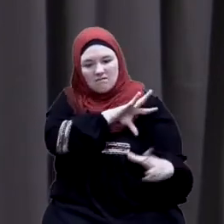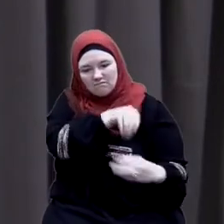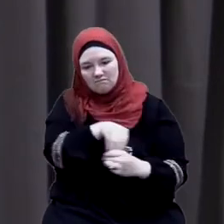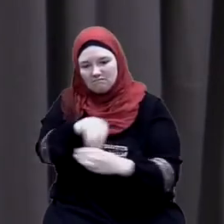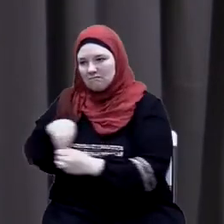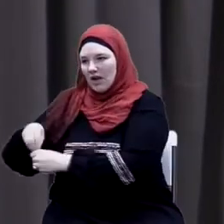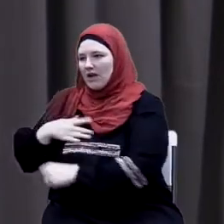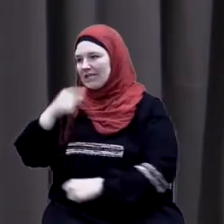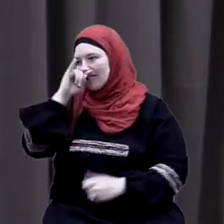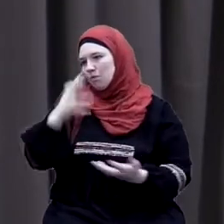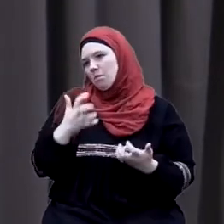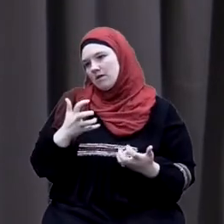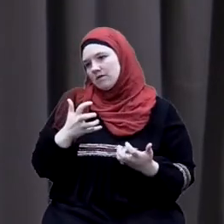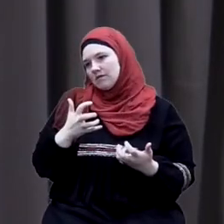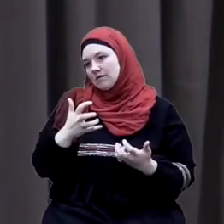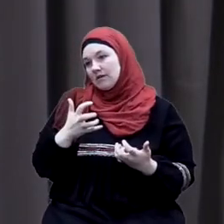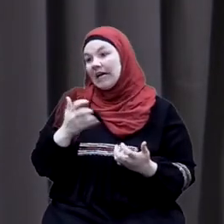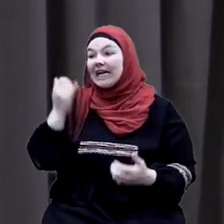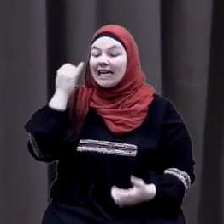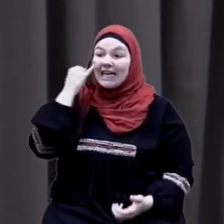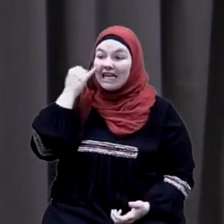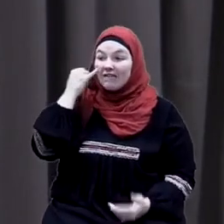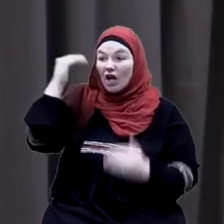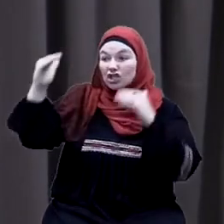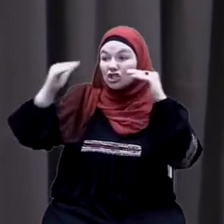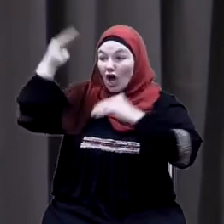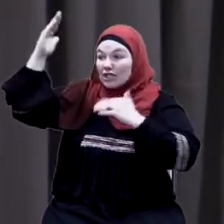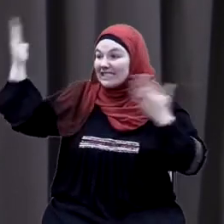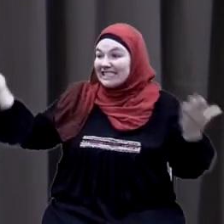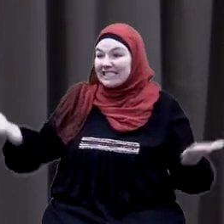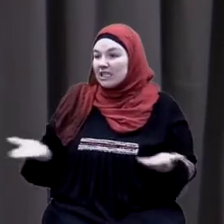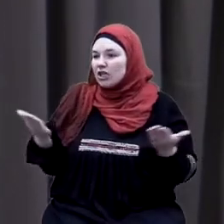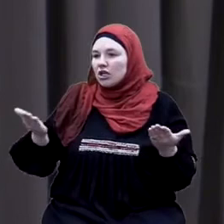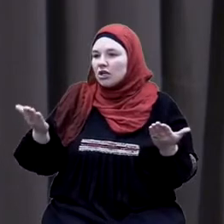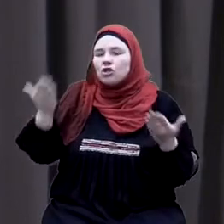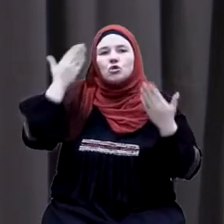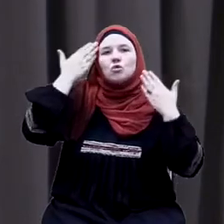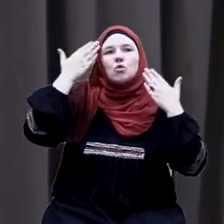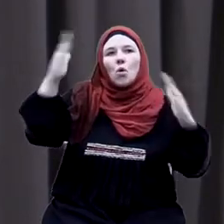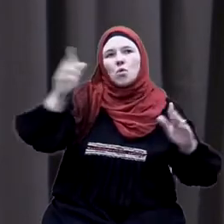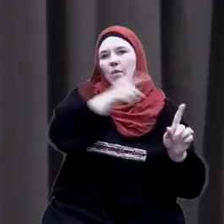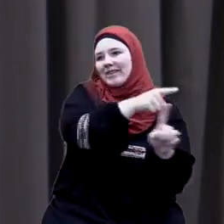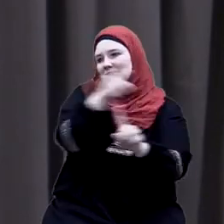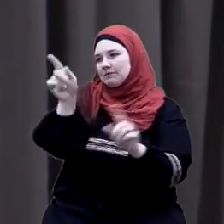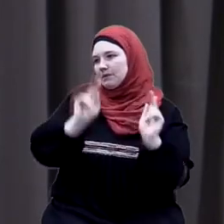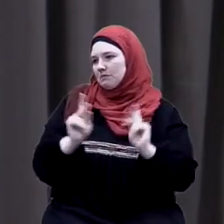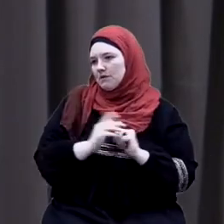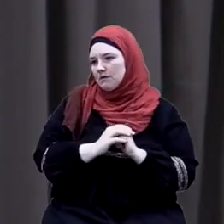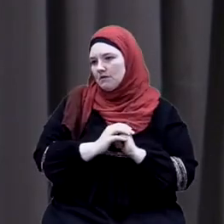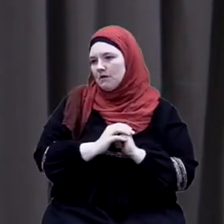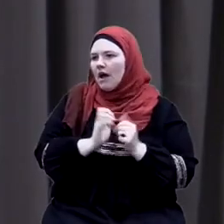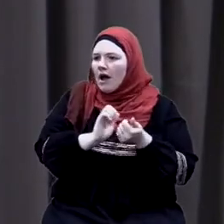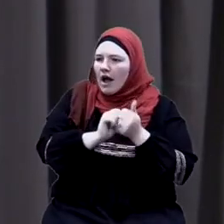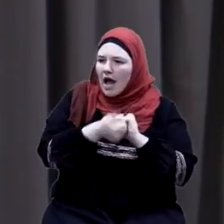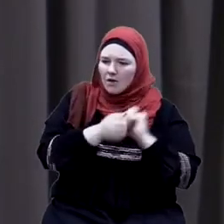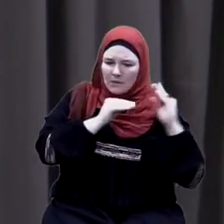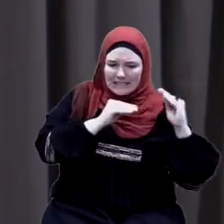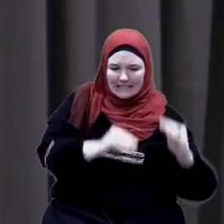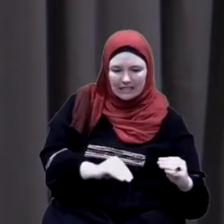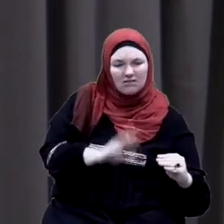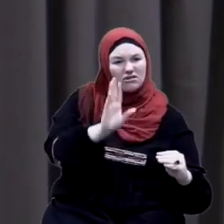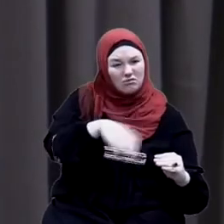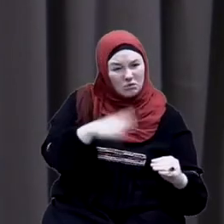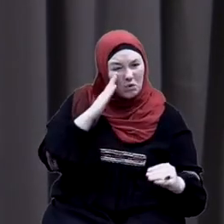this if we, the adult community, do not even know those people? How do we teach them about